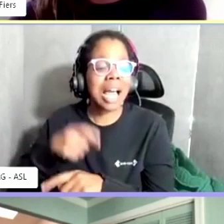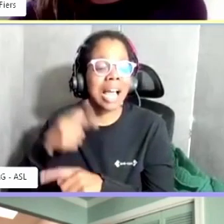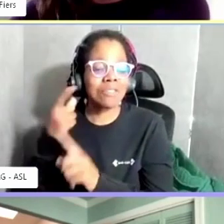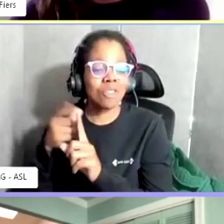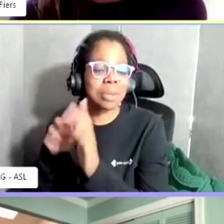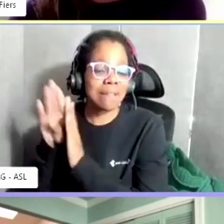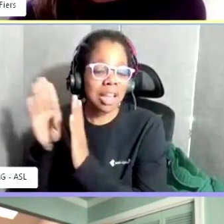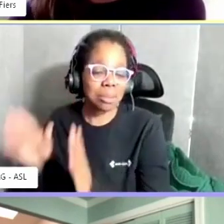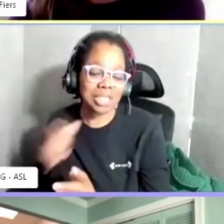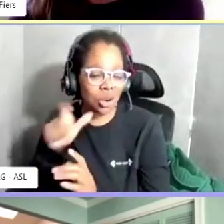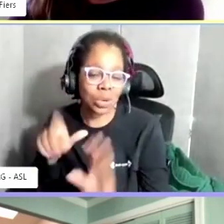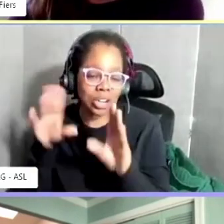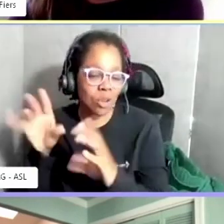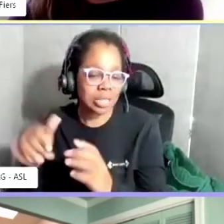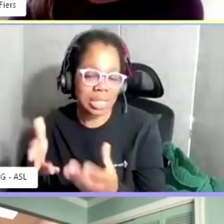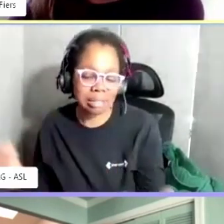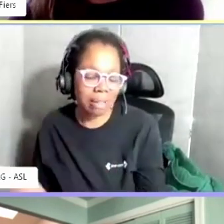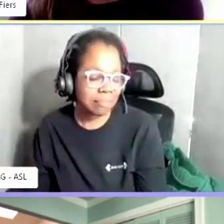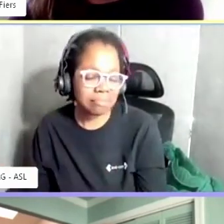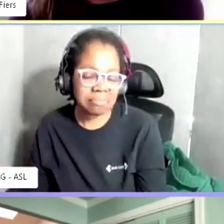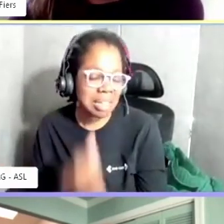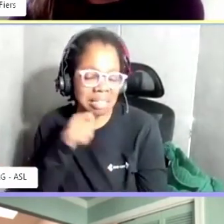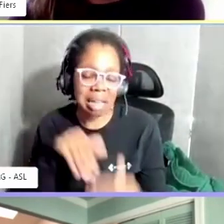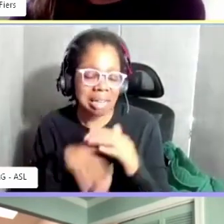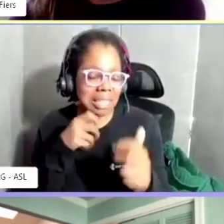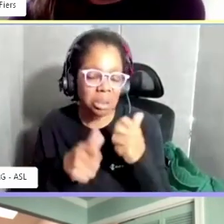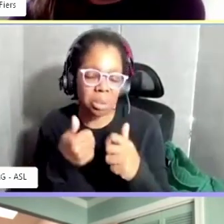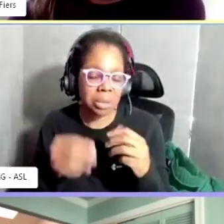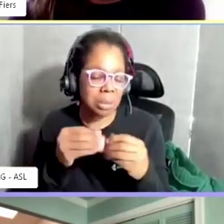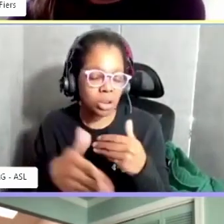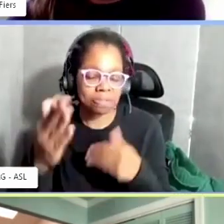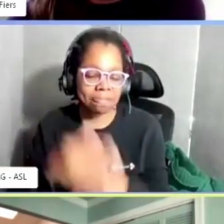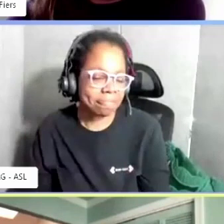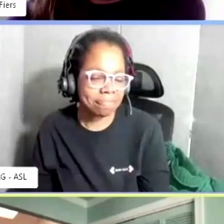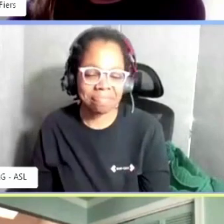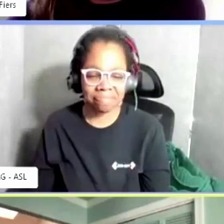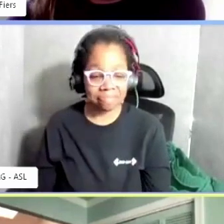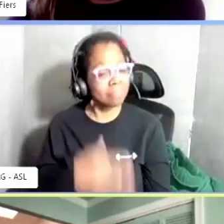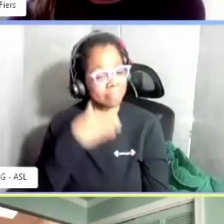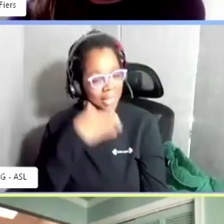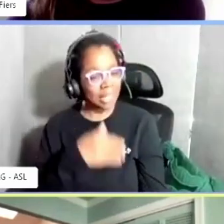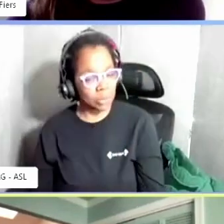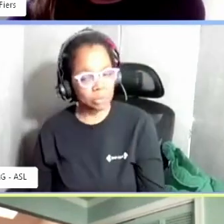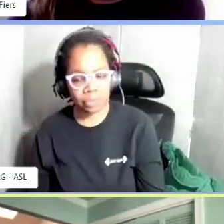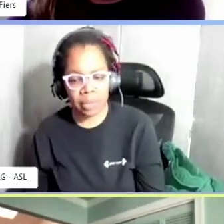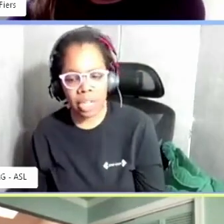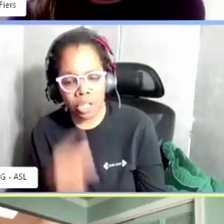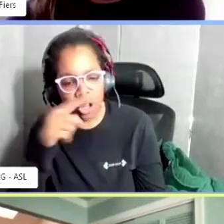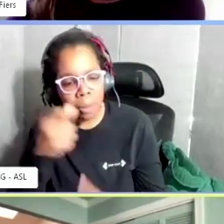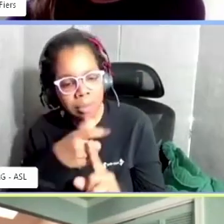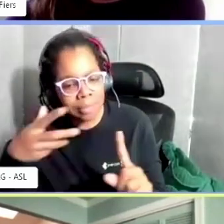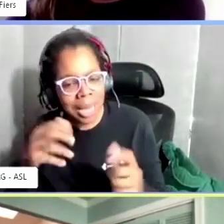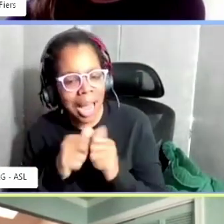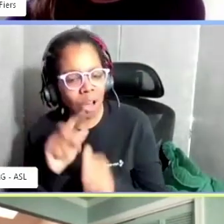on that stuff. It's not an accessibility problem anymore. Thank you. Could you please expand on